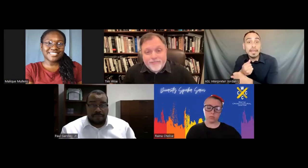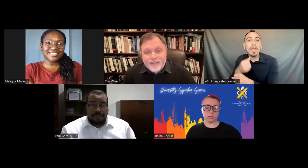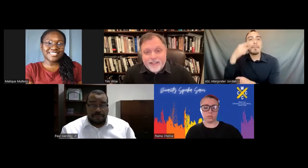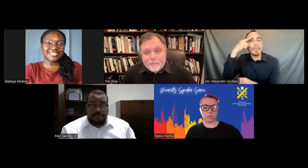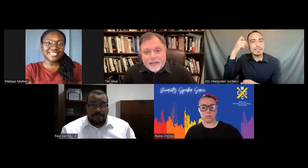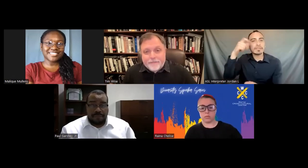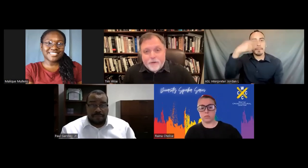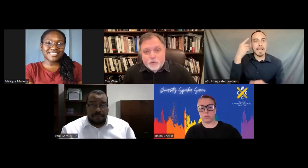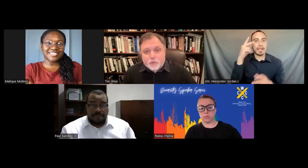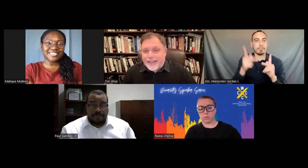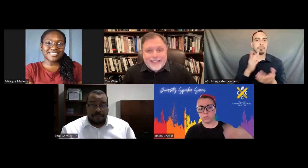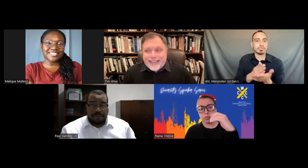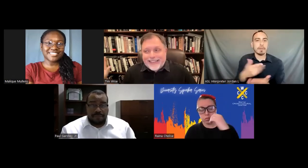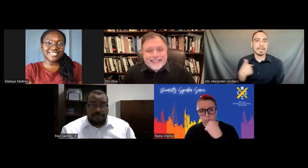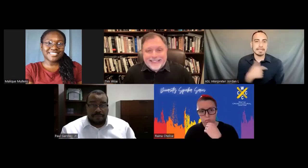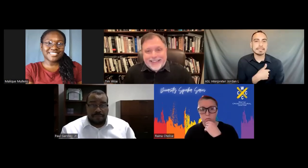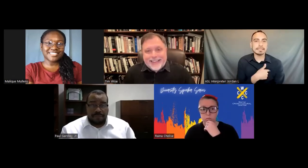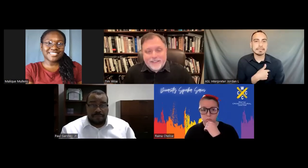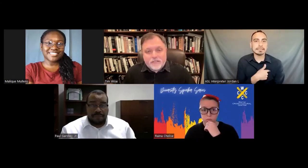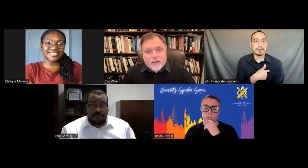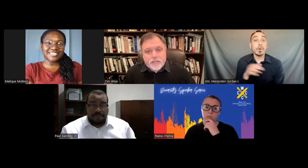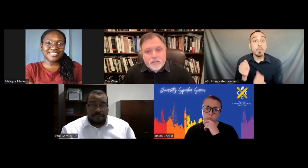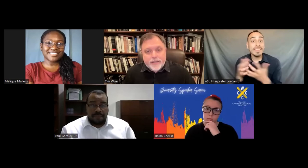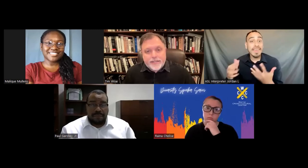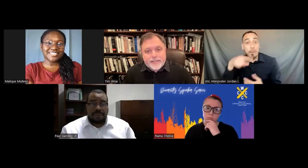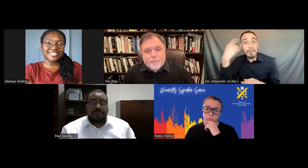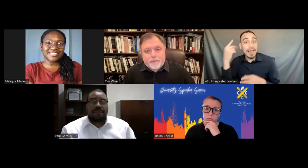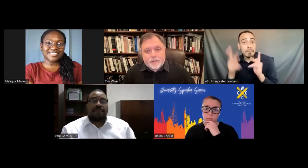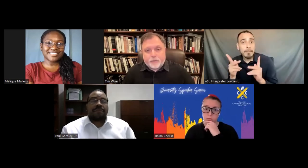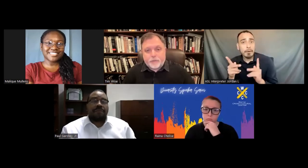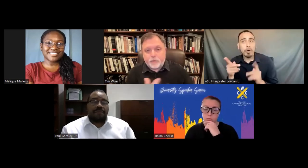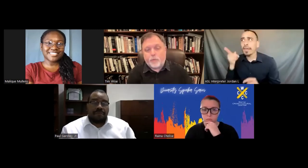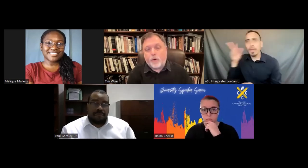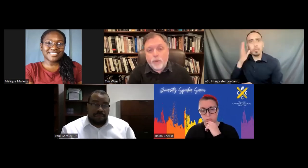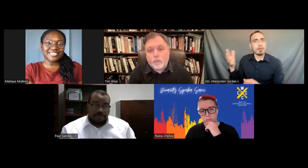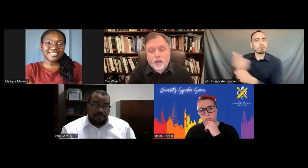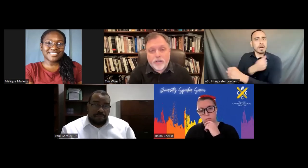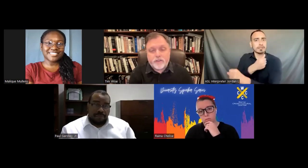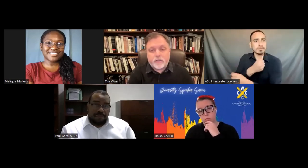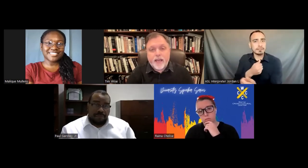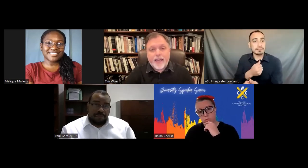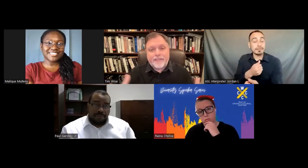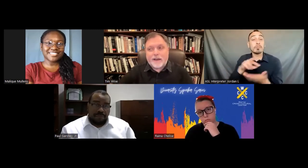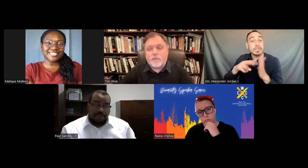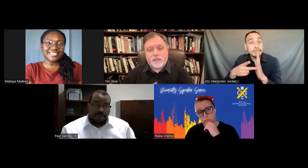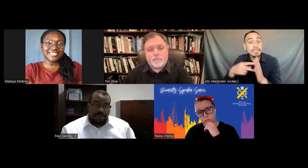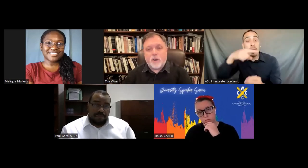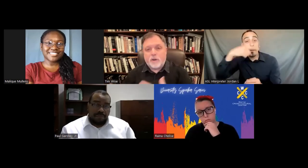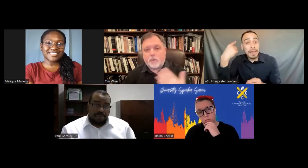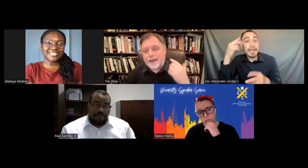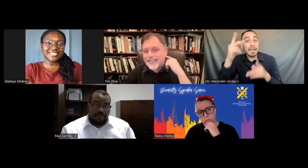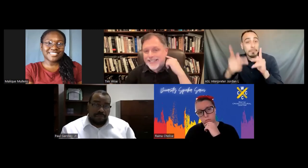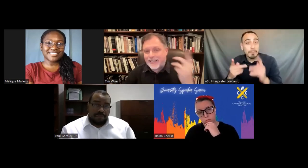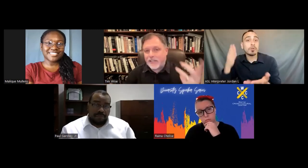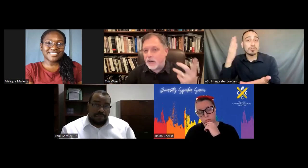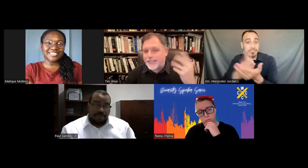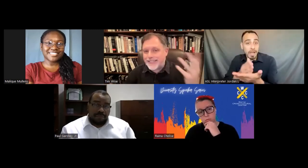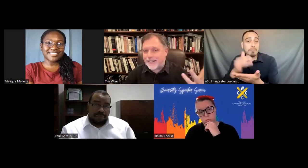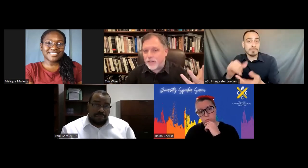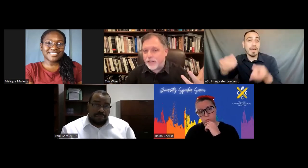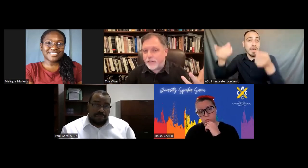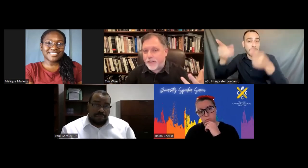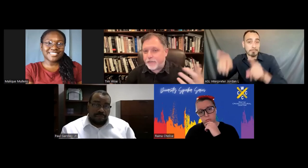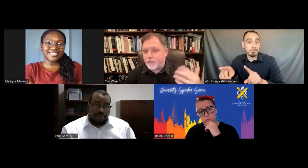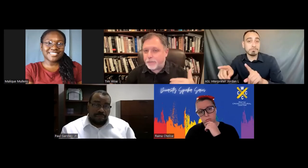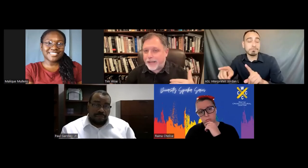have won. And Black folks were like, yeah, not today, right? So they stopped us from doing what we were going to do. And that was the moment where I said, you know, it's